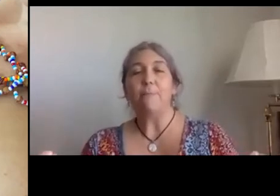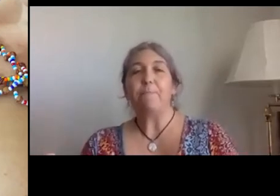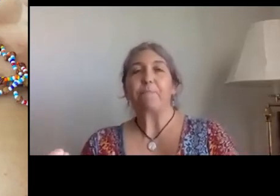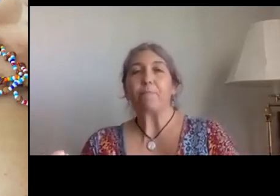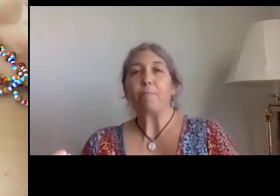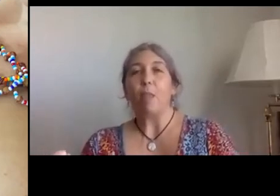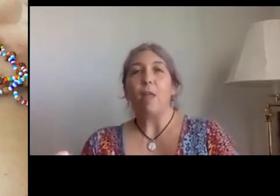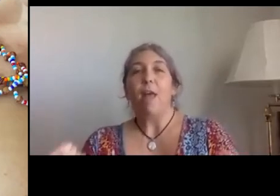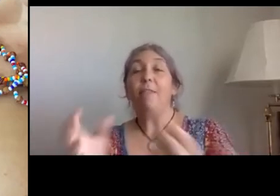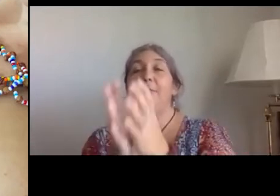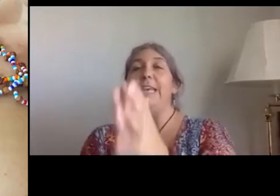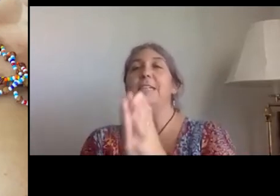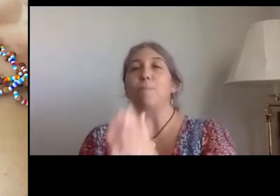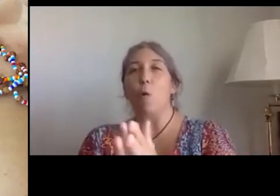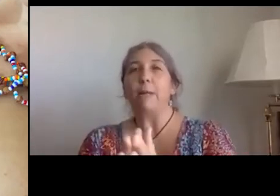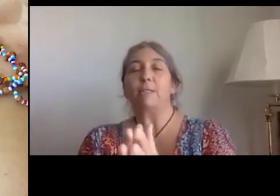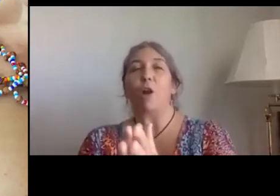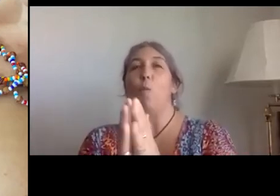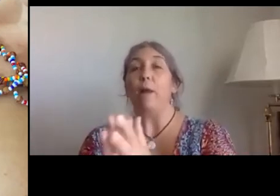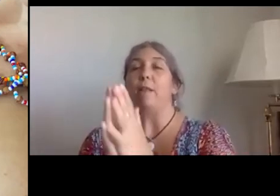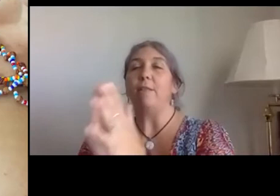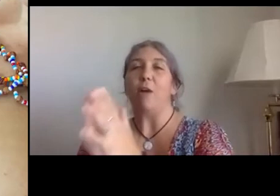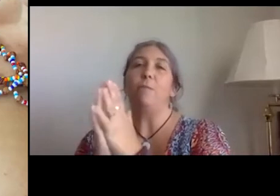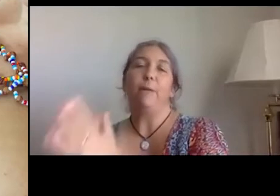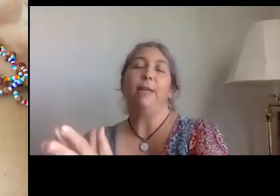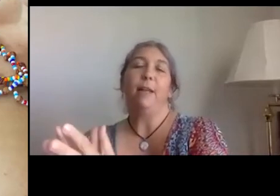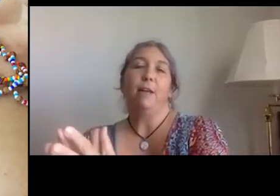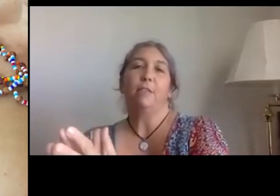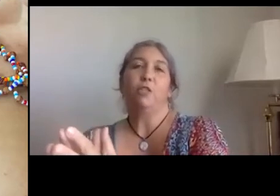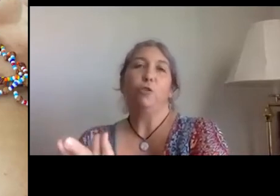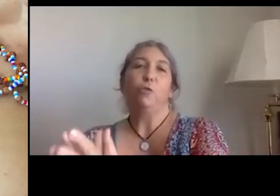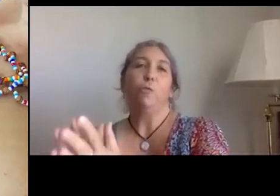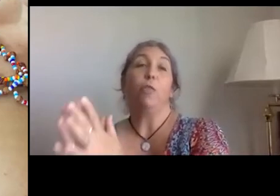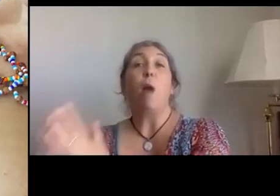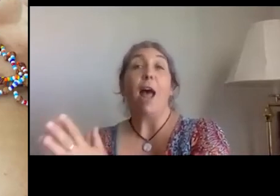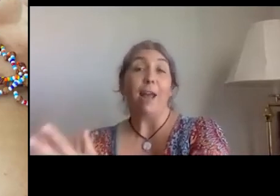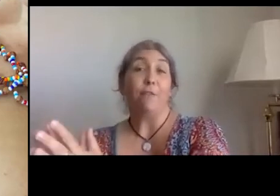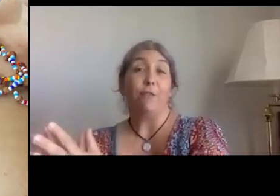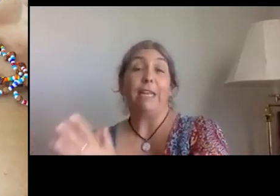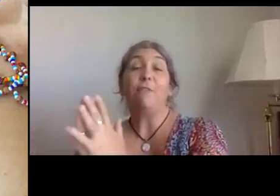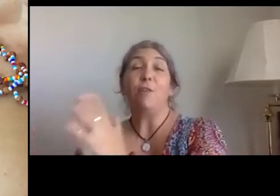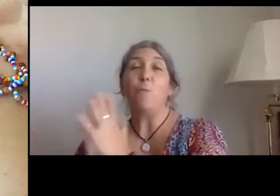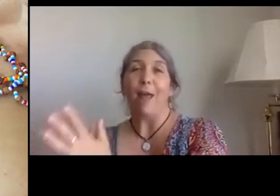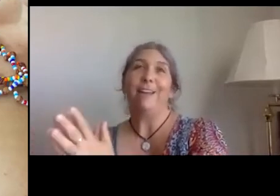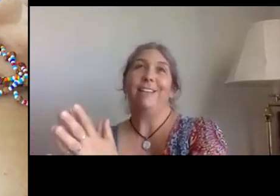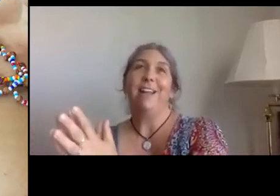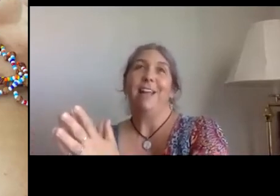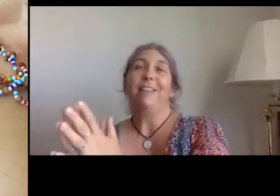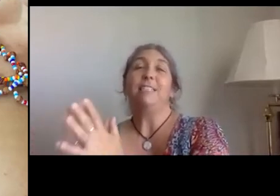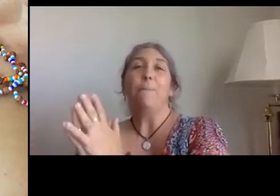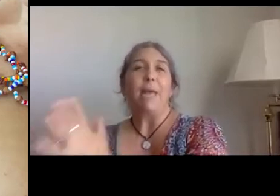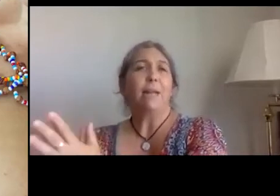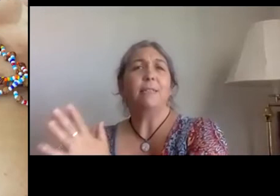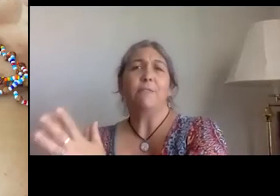energy. And these moments are what allowed me to thrive, even when